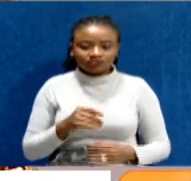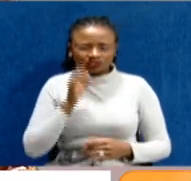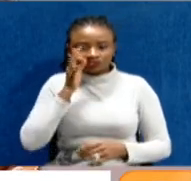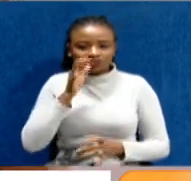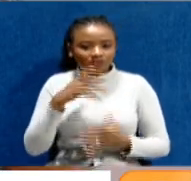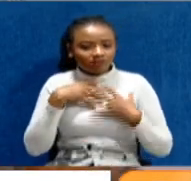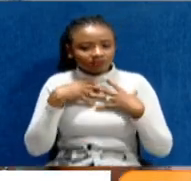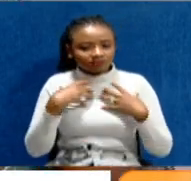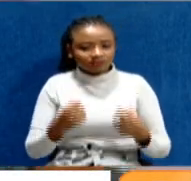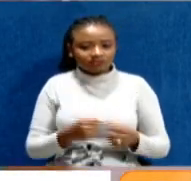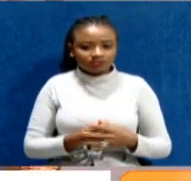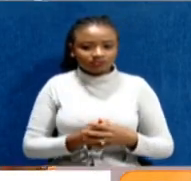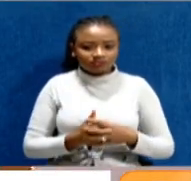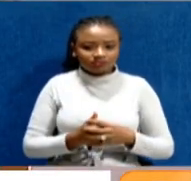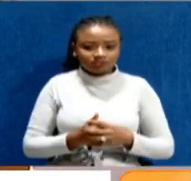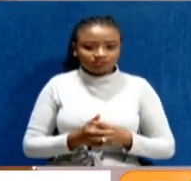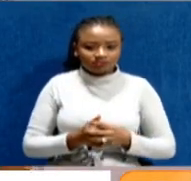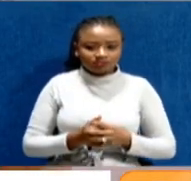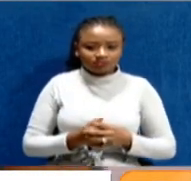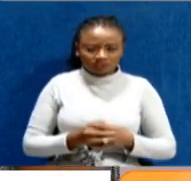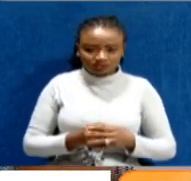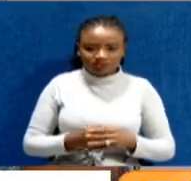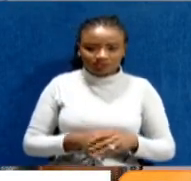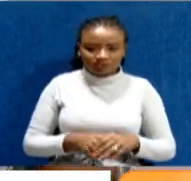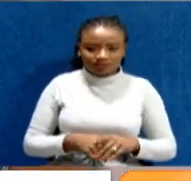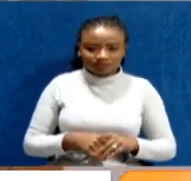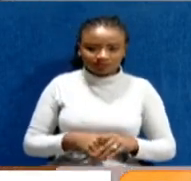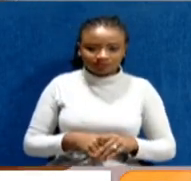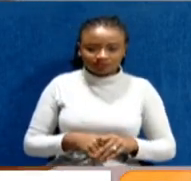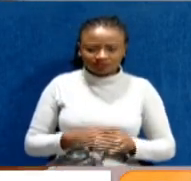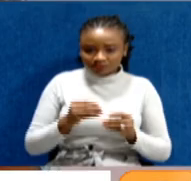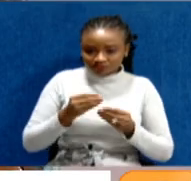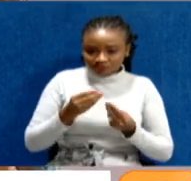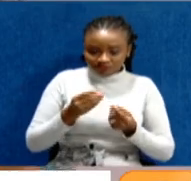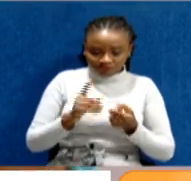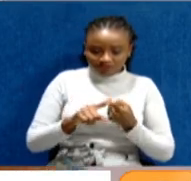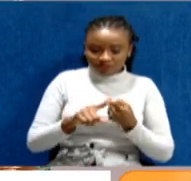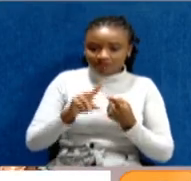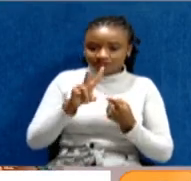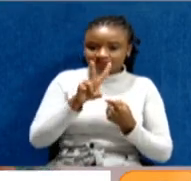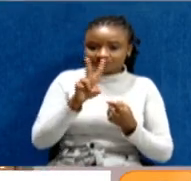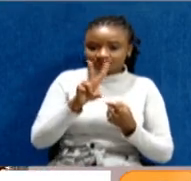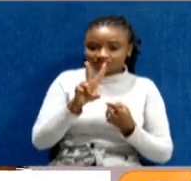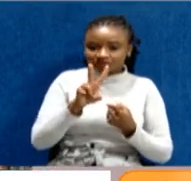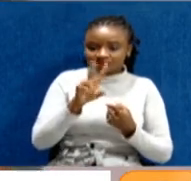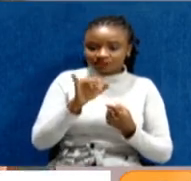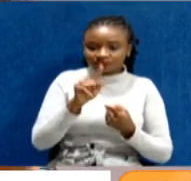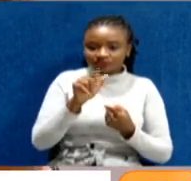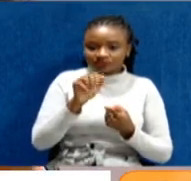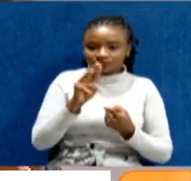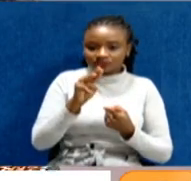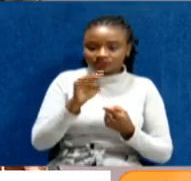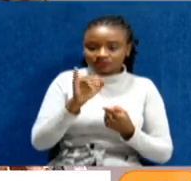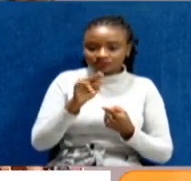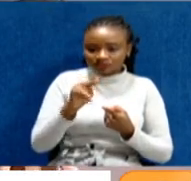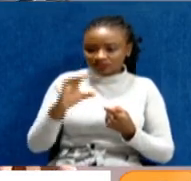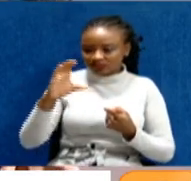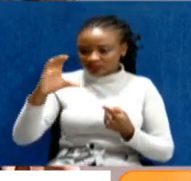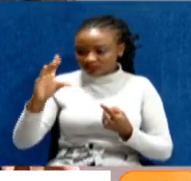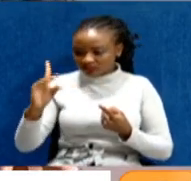healthy. Yeah. You know, you're giving yourself vitamin C, you're giving yourself vitamin B, you're drinking water, you're just staying healthy